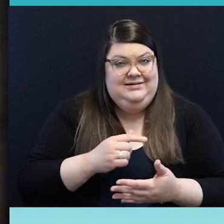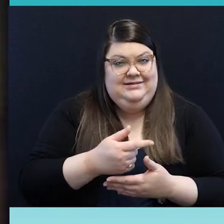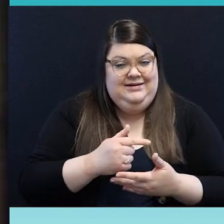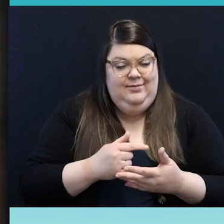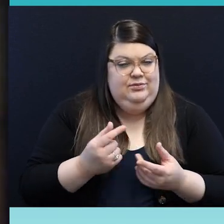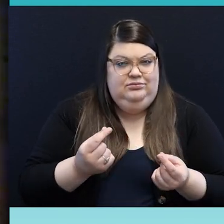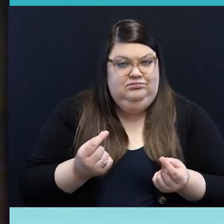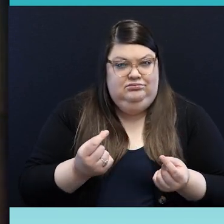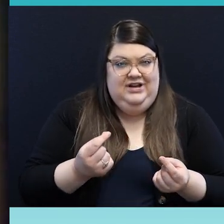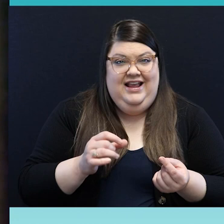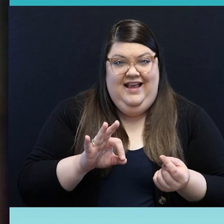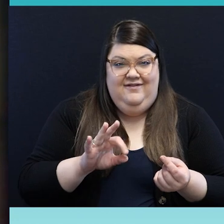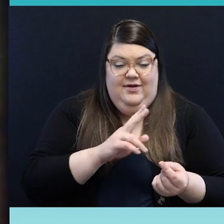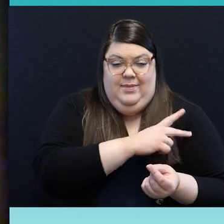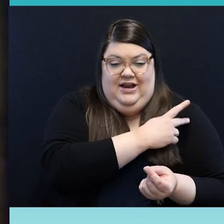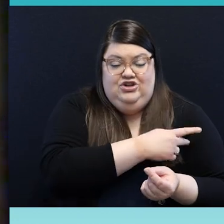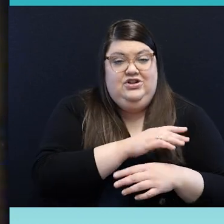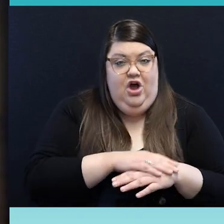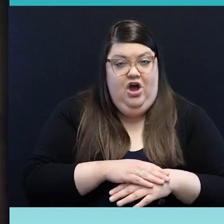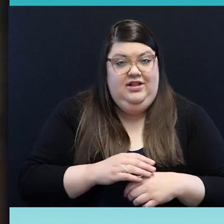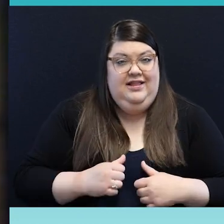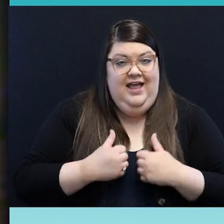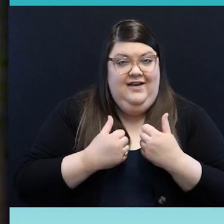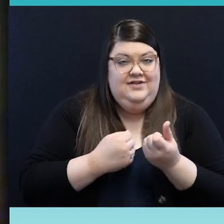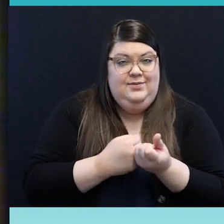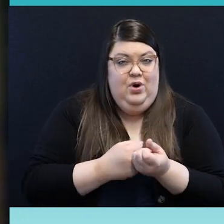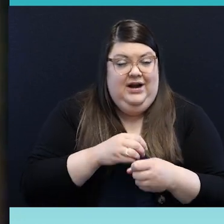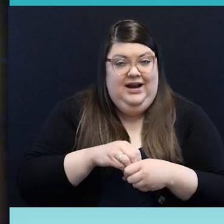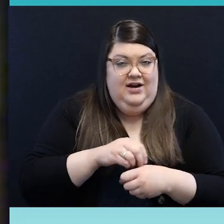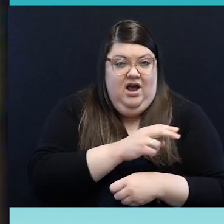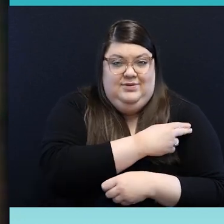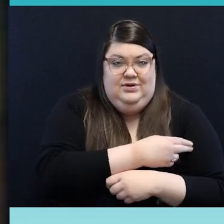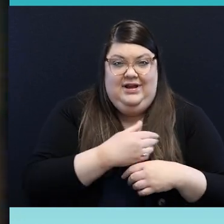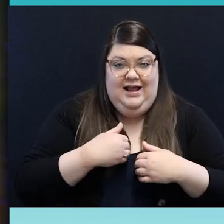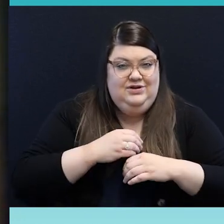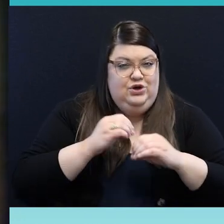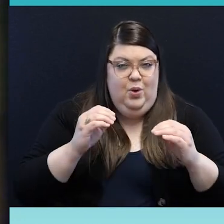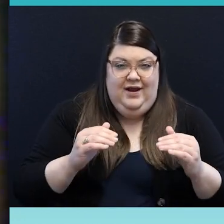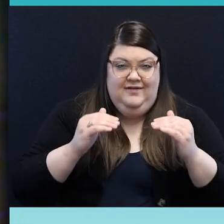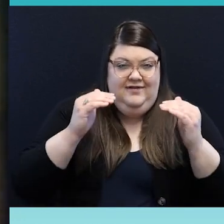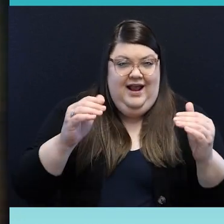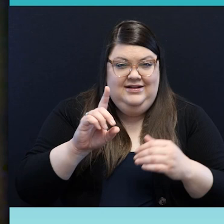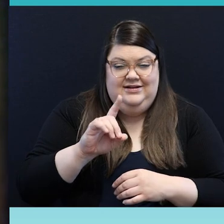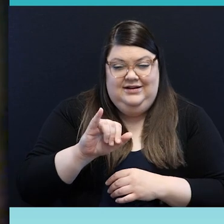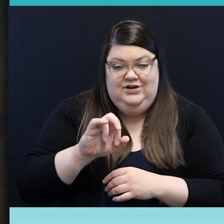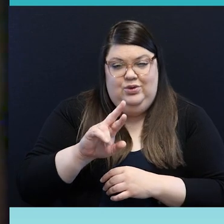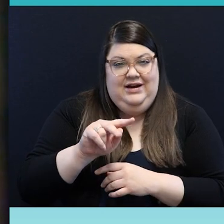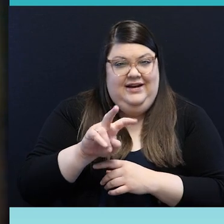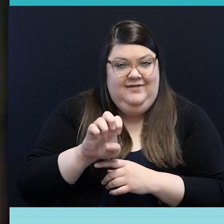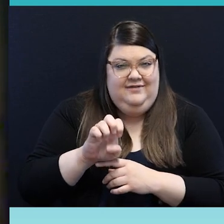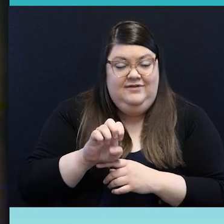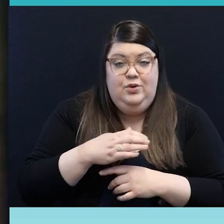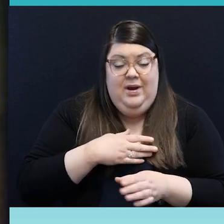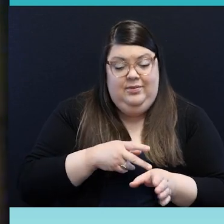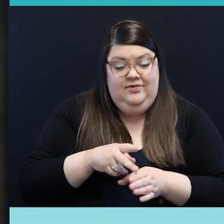if a patient is on life support in the hospital and does not have an advanced directive. So my